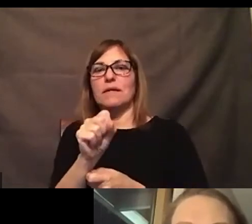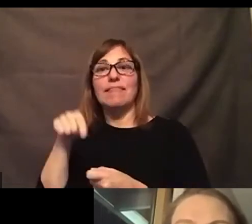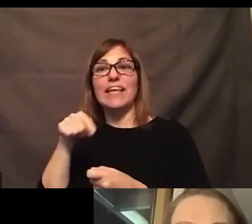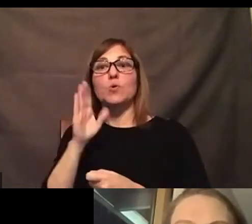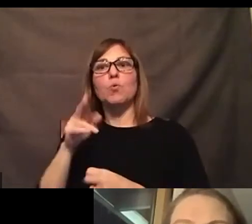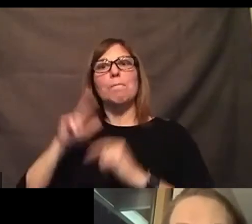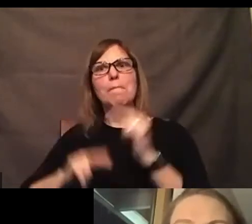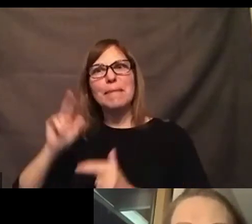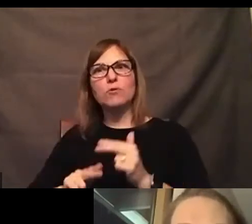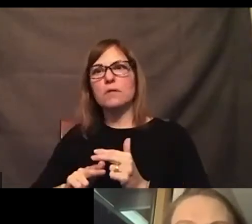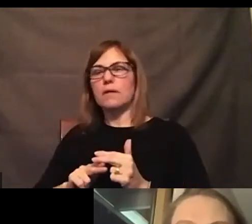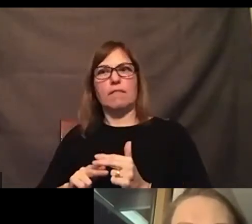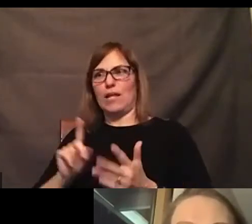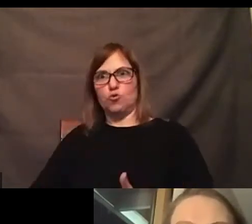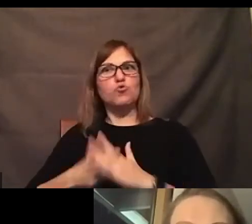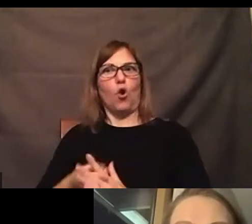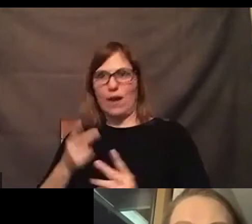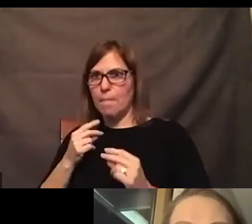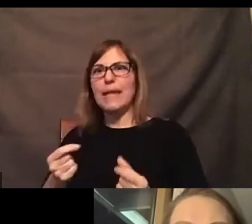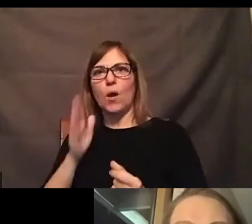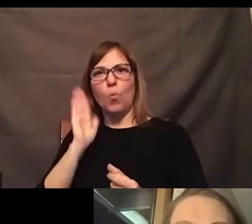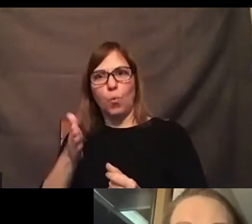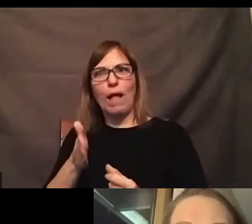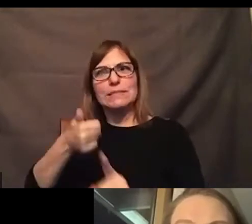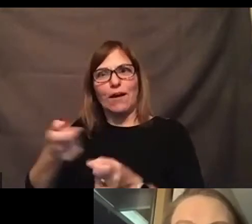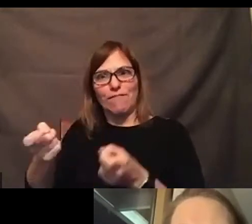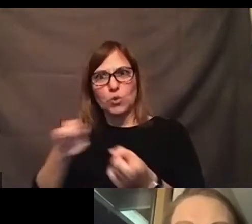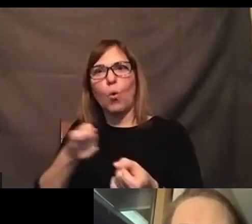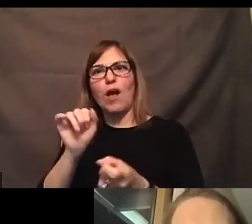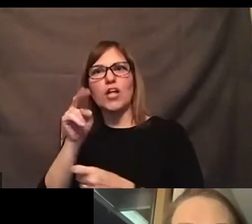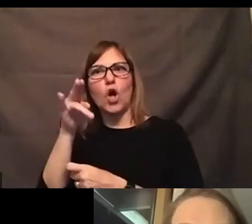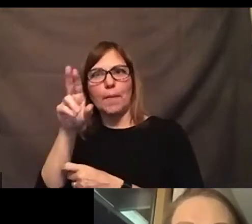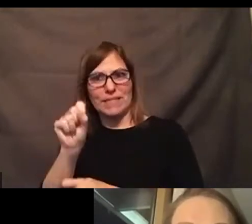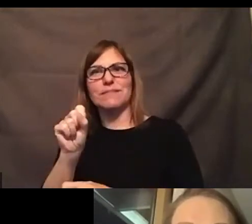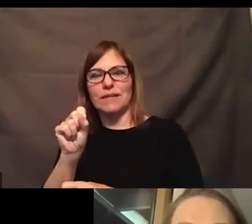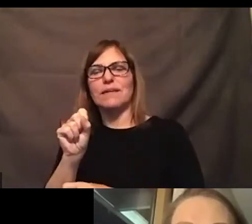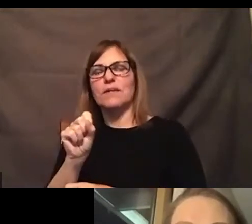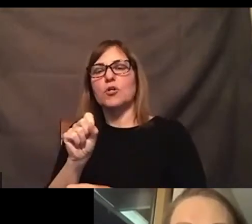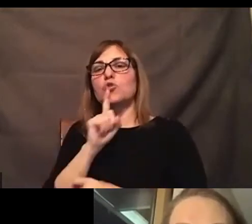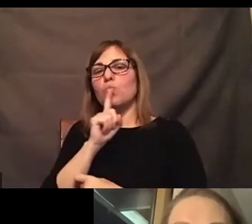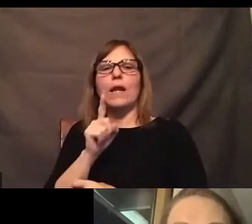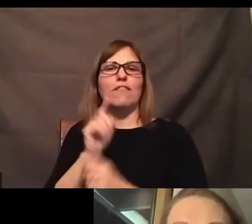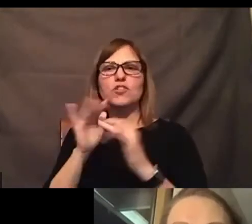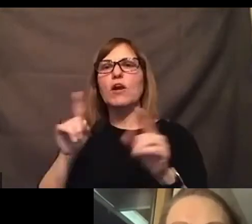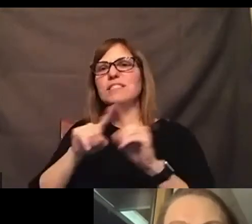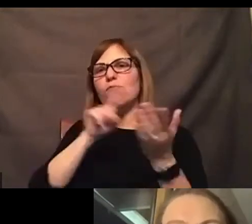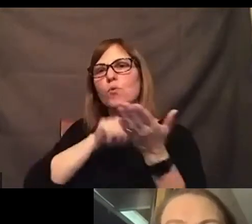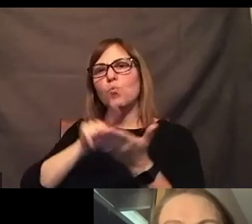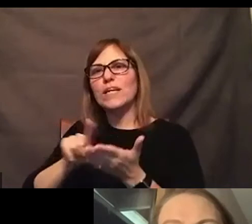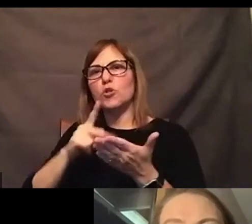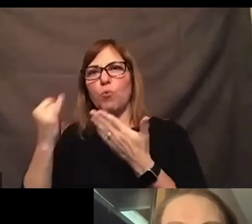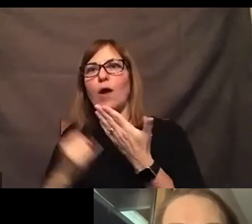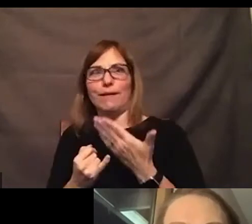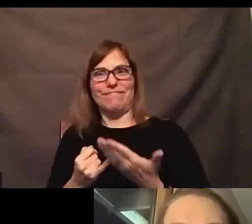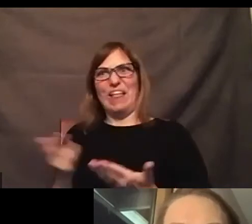autonomous, and those are the vehicles that we want to make sure are fully accessible from the beginning. And so there's a number of different research projects. In fact, all three of us are involved